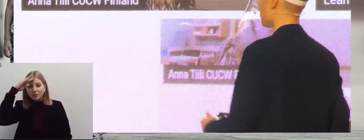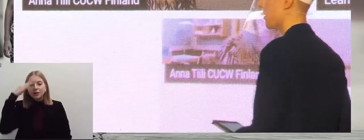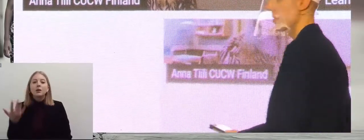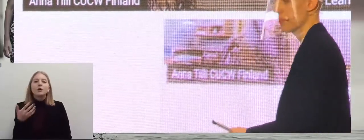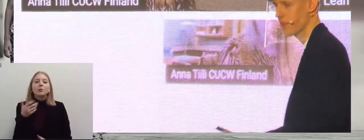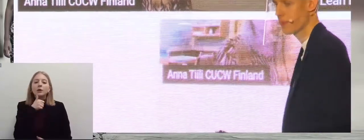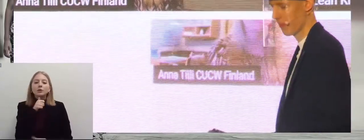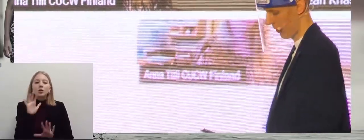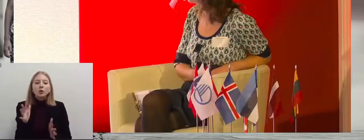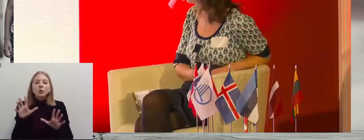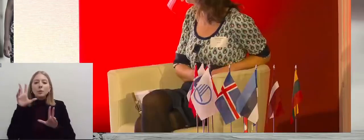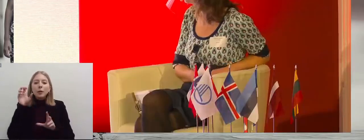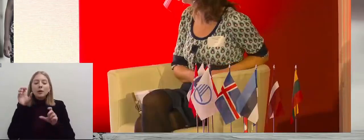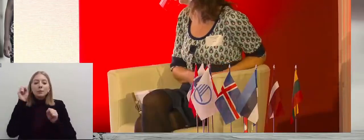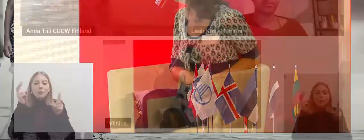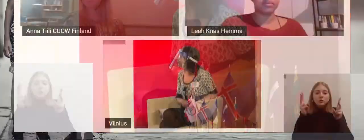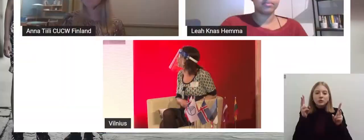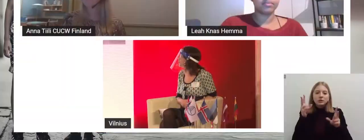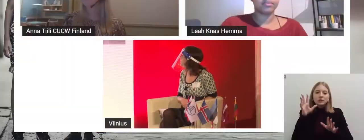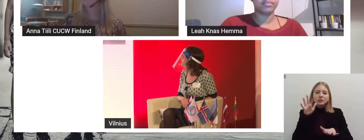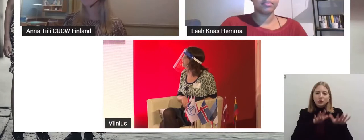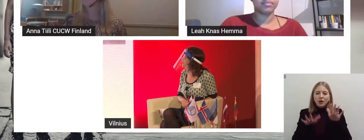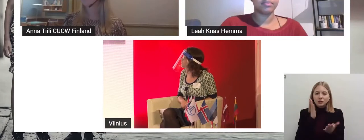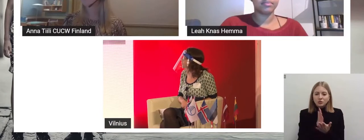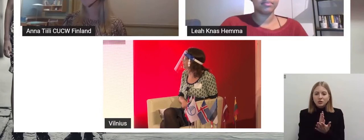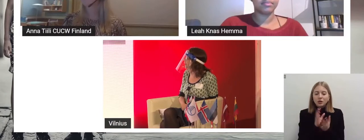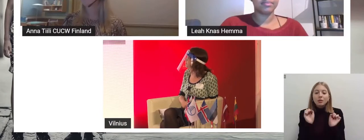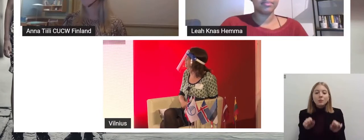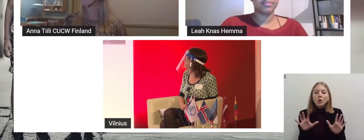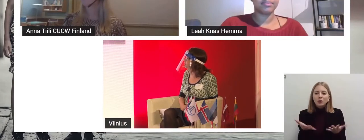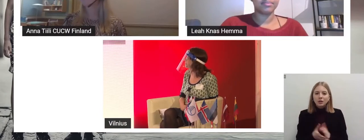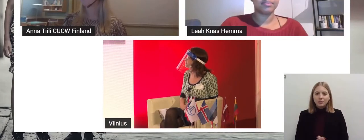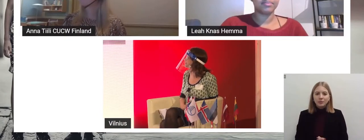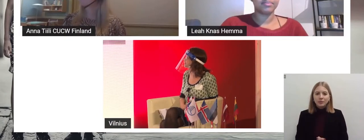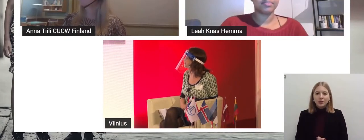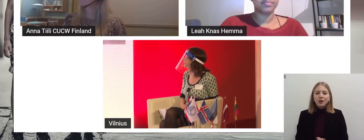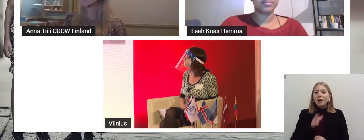of the panel members. Any of those? Should we send that one to Anna?